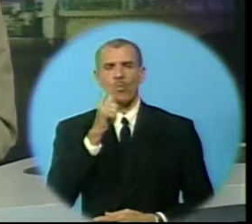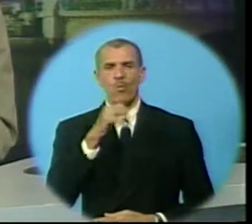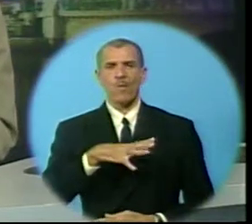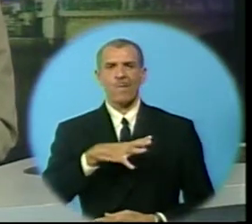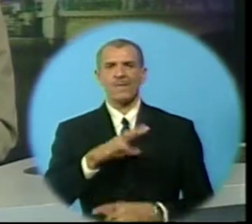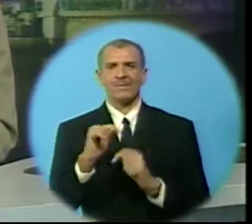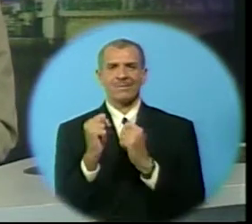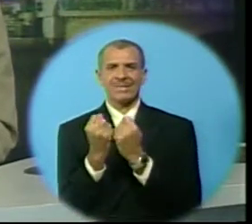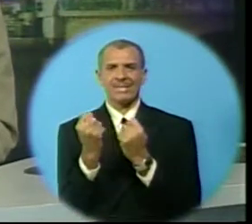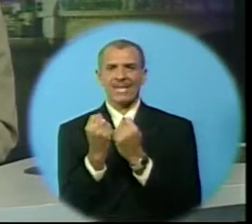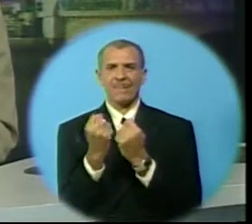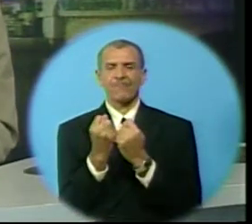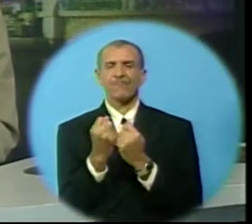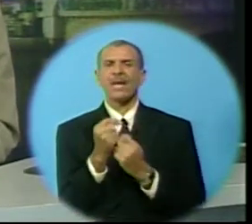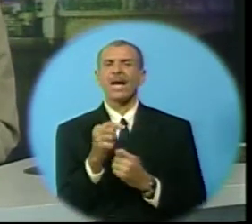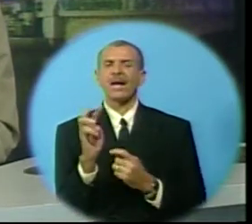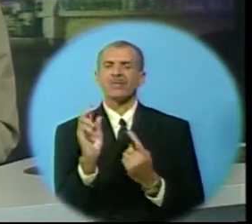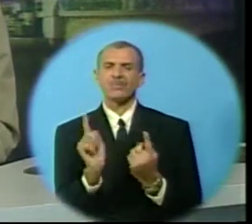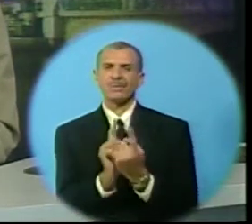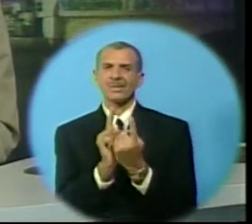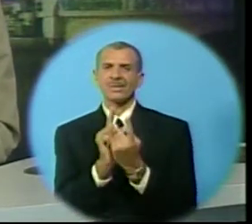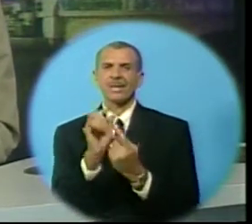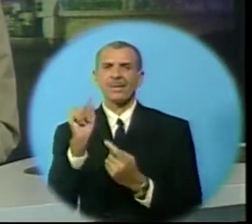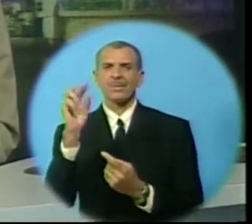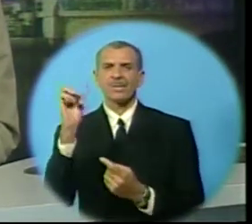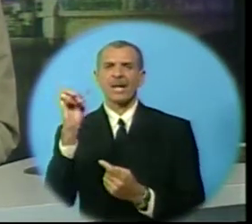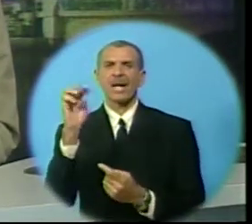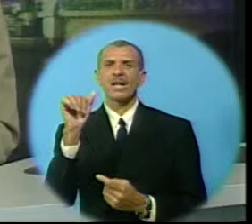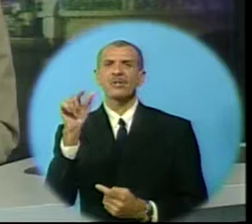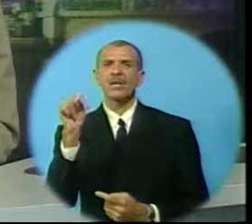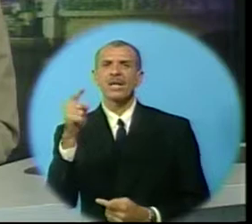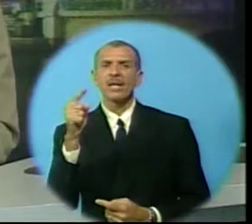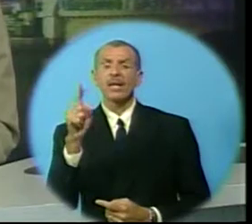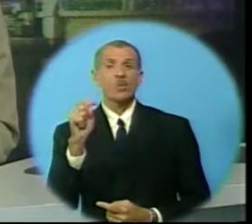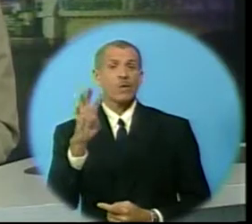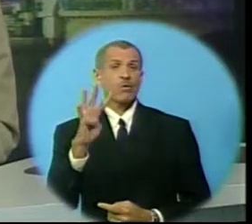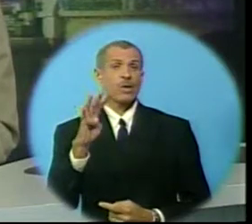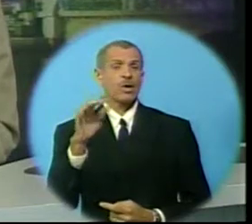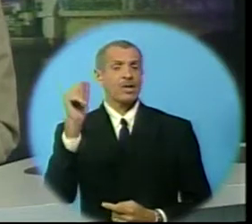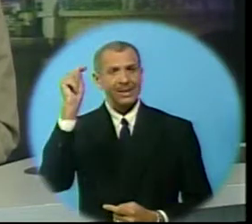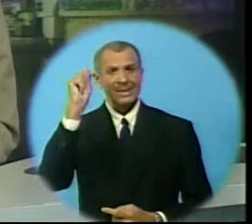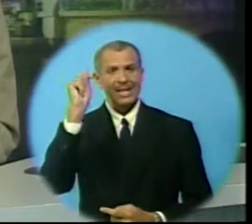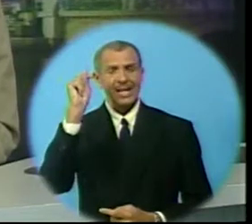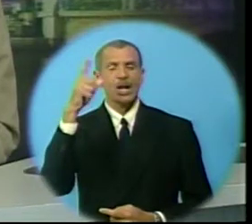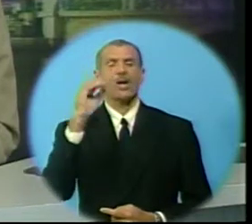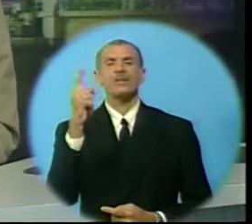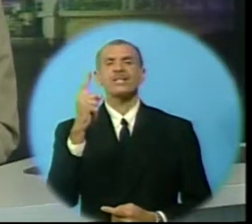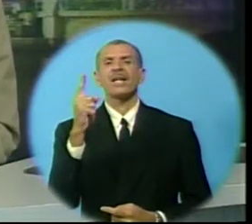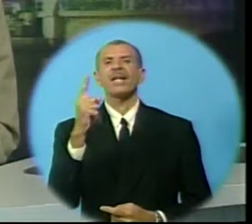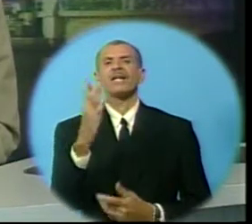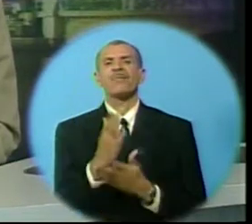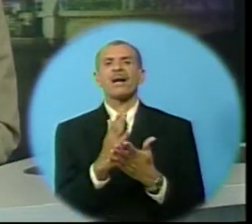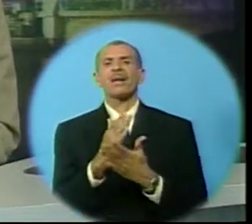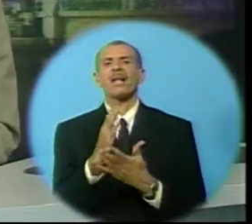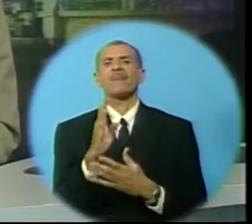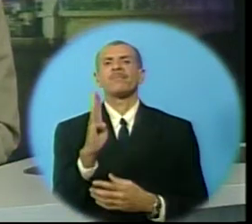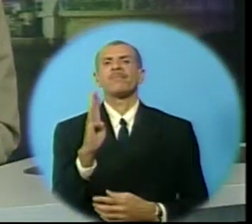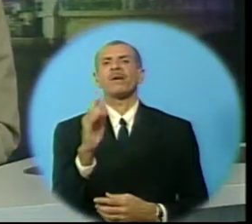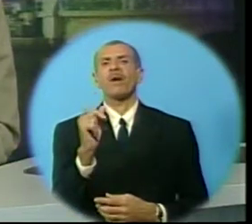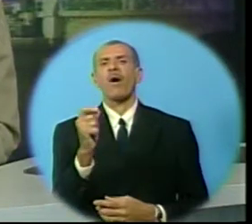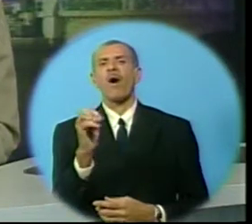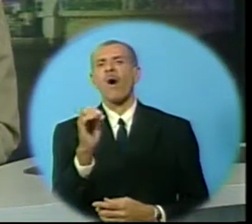succeeds Trinidadian Marissa Aguilera. The 24-year-old Taylor, who is a top-order batsman and part-time off-spinner, has